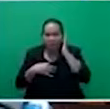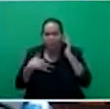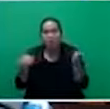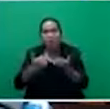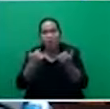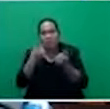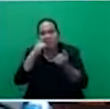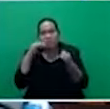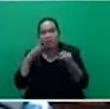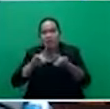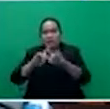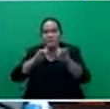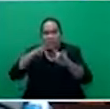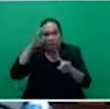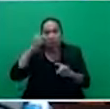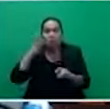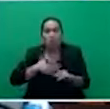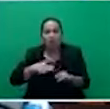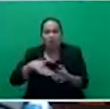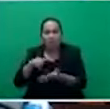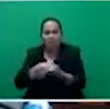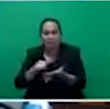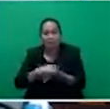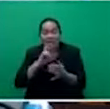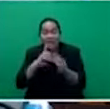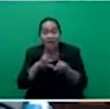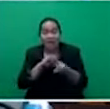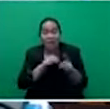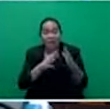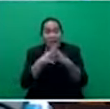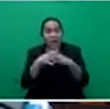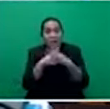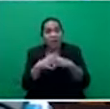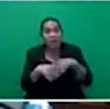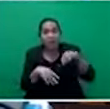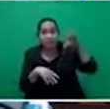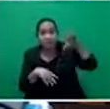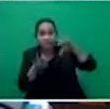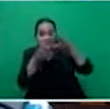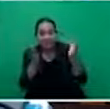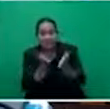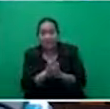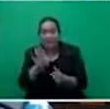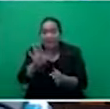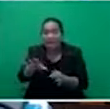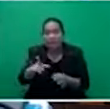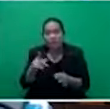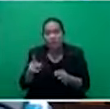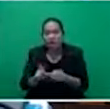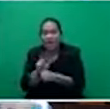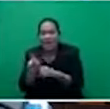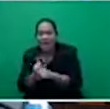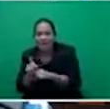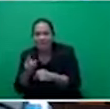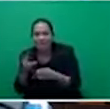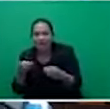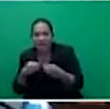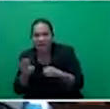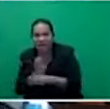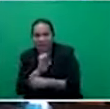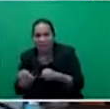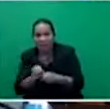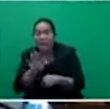And I need to say this again. If USA is going to go to a pharmaceutical company and say, we're nearly 300 million people, 200 million